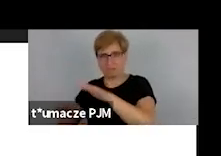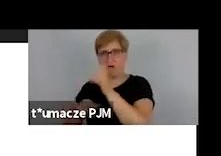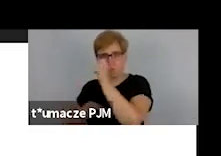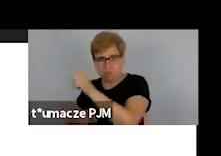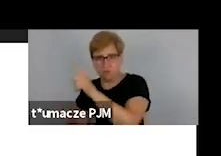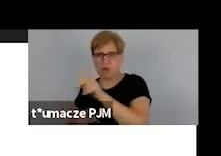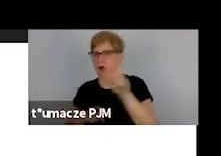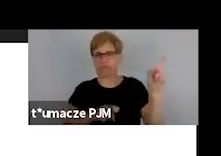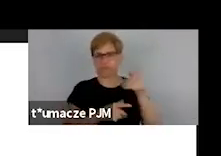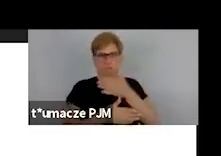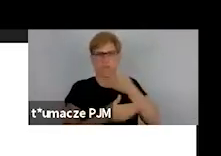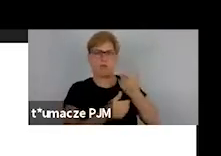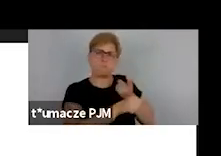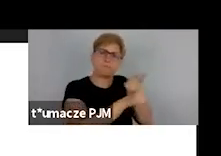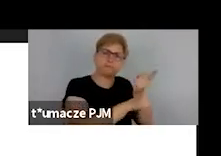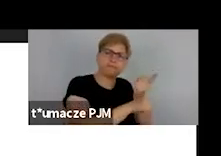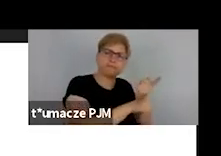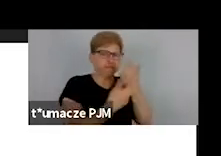Sorry, it's